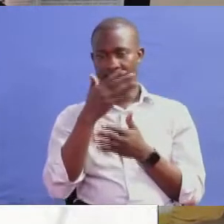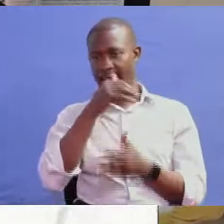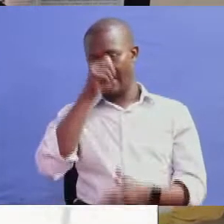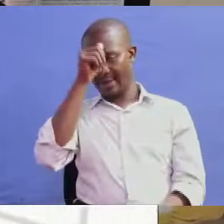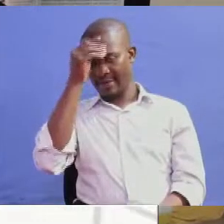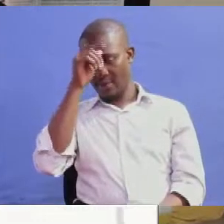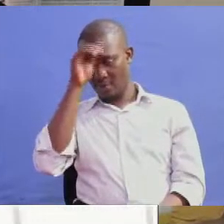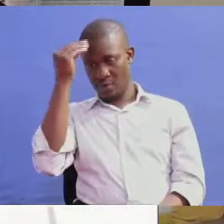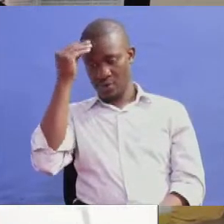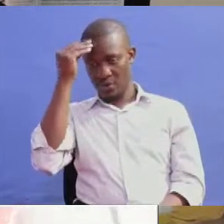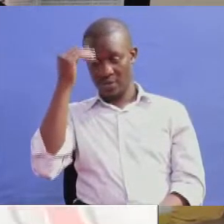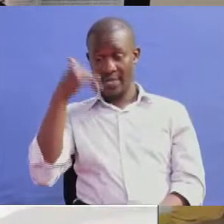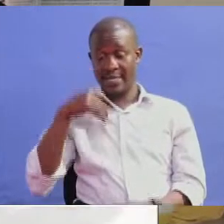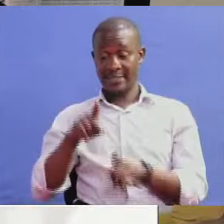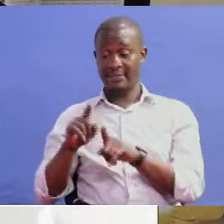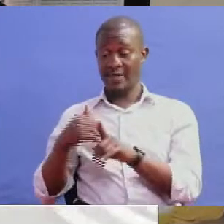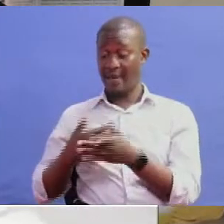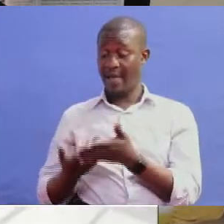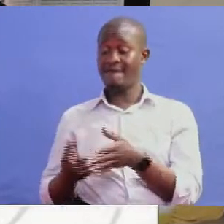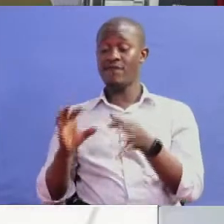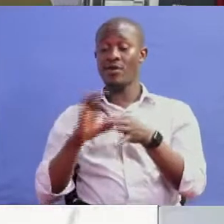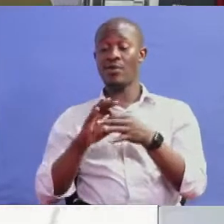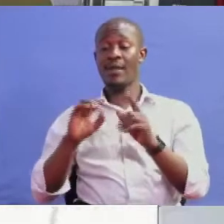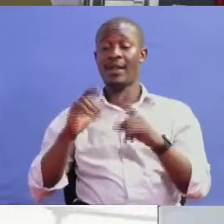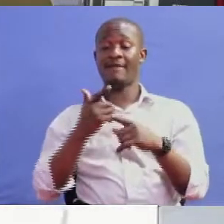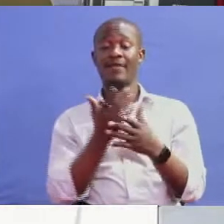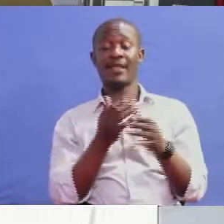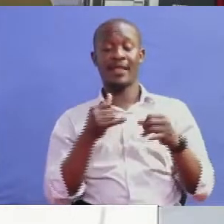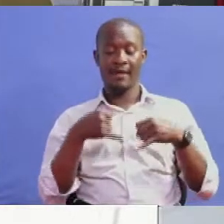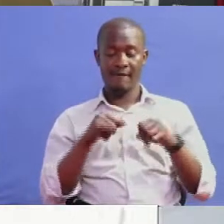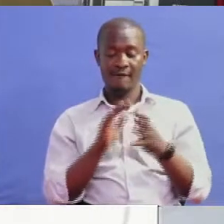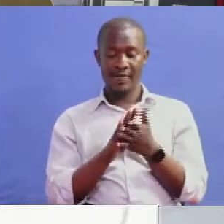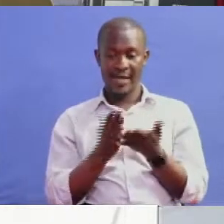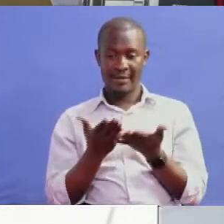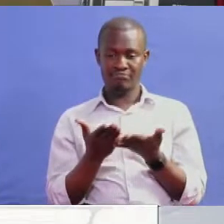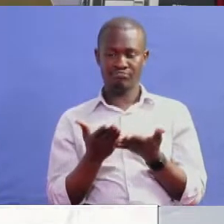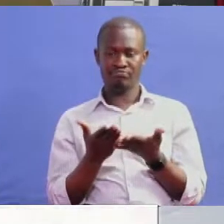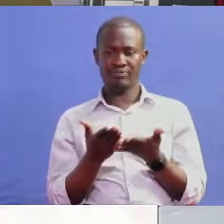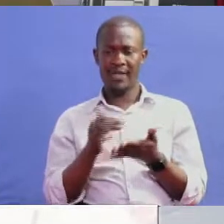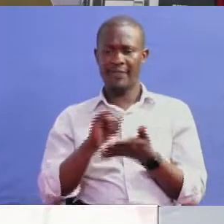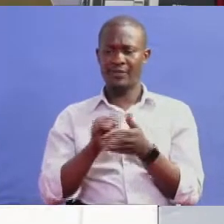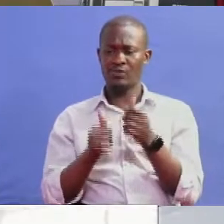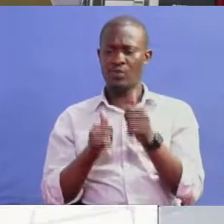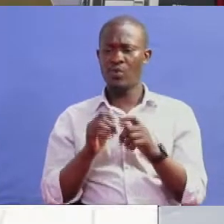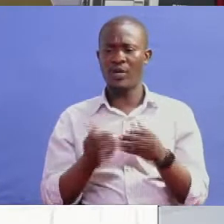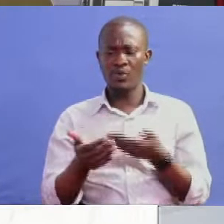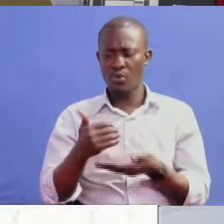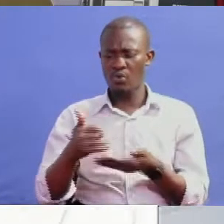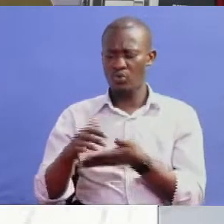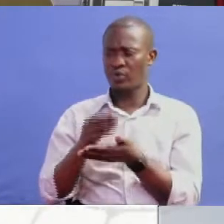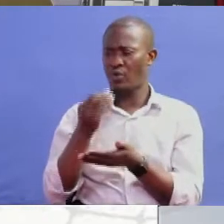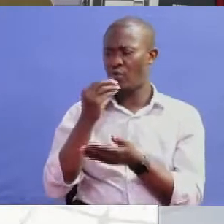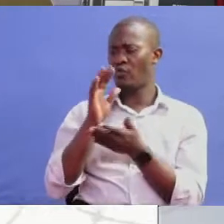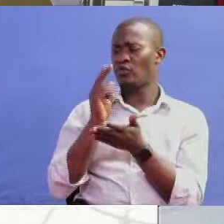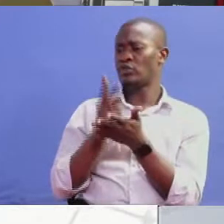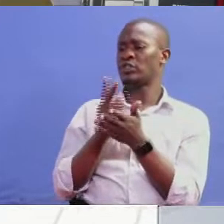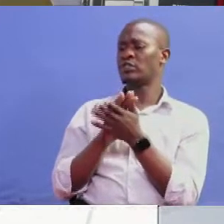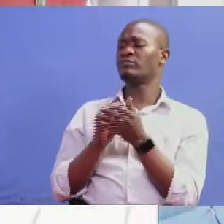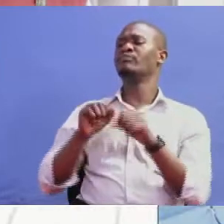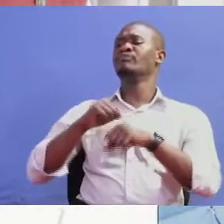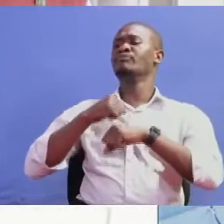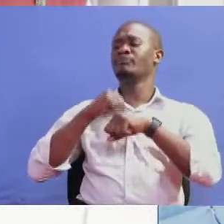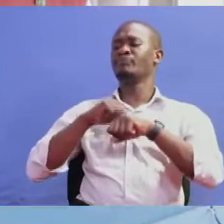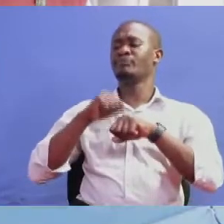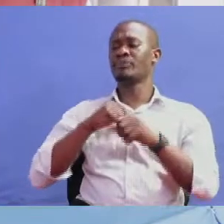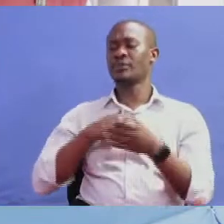These exhibitions have also incorporated various innovative approaches that will contribute to food sustainability. President